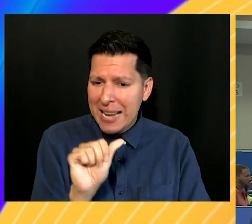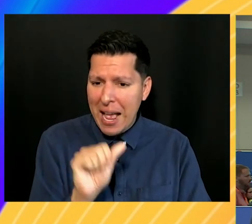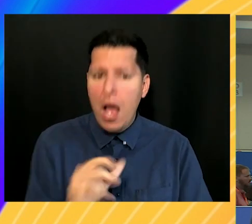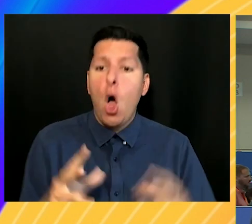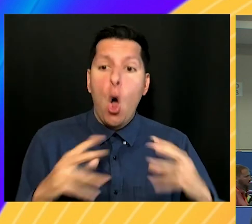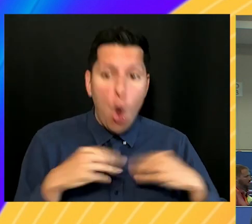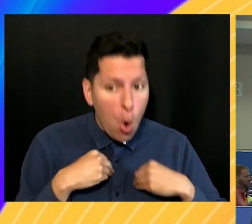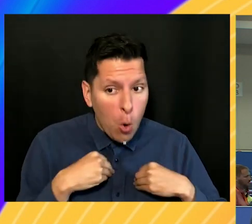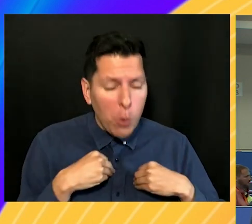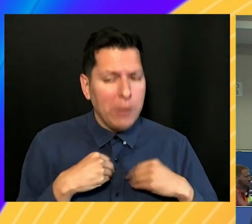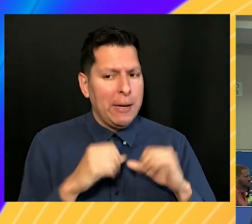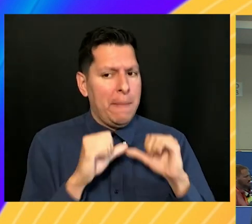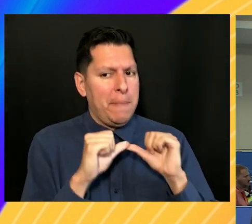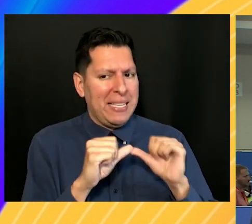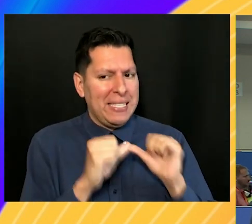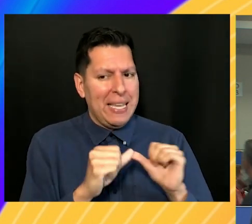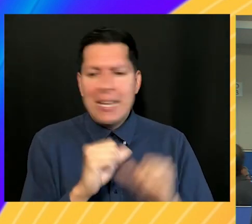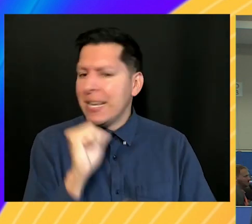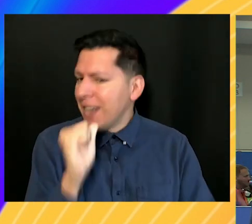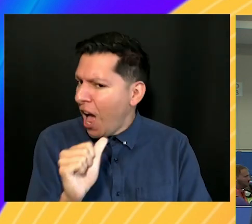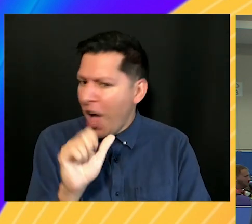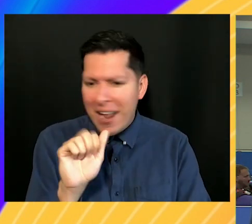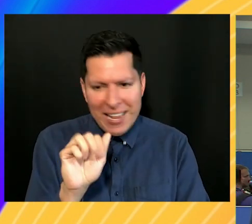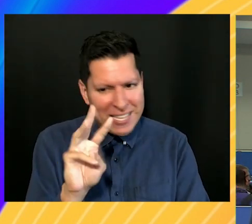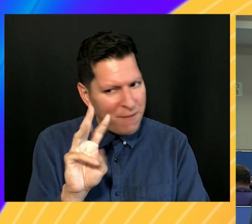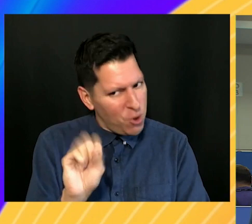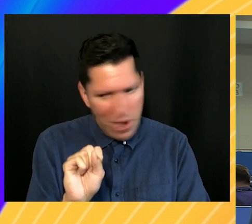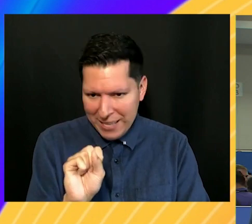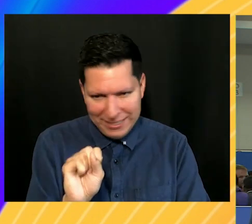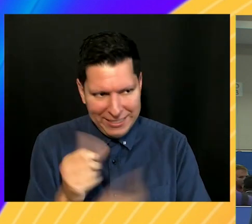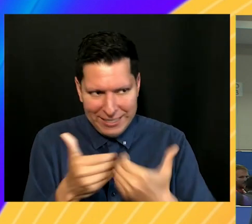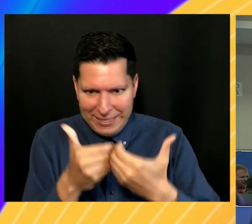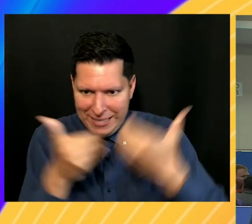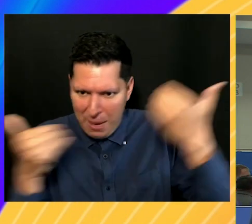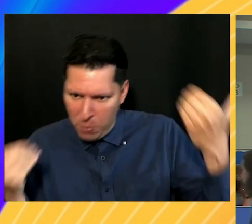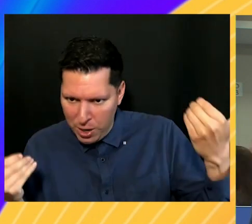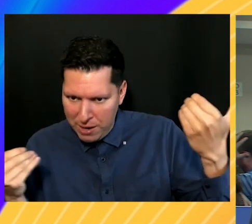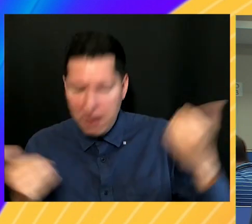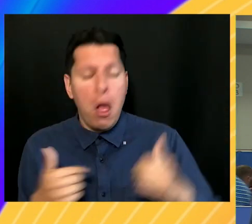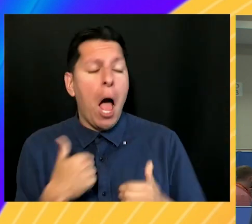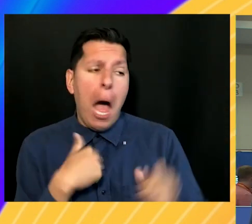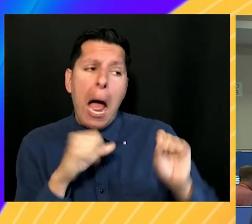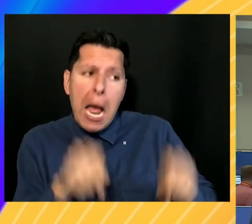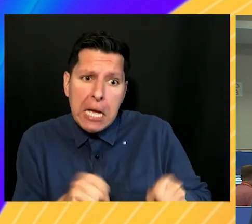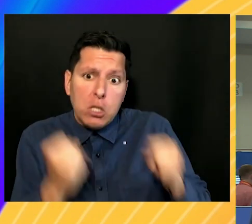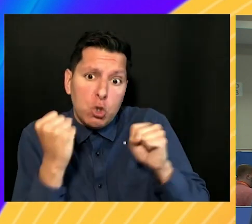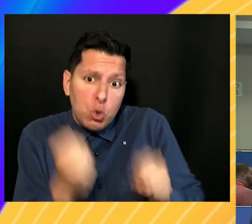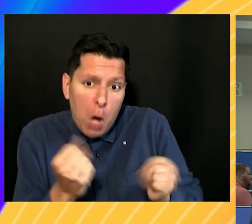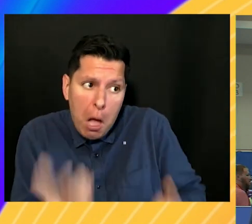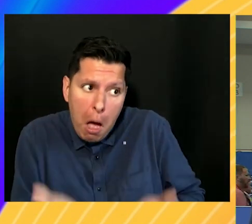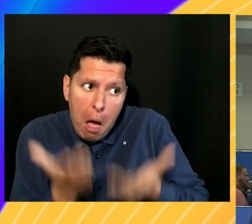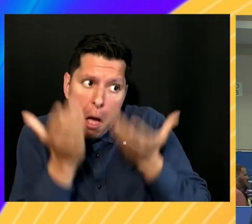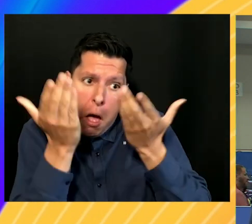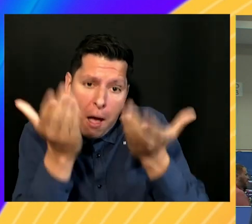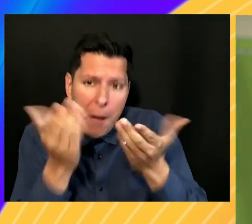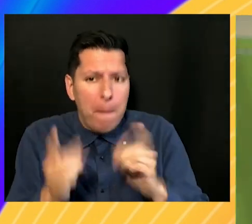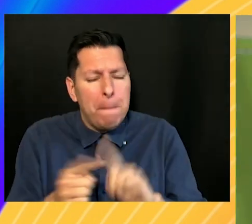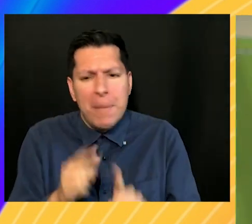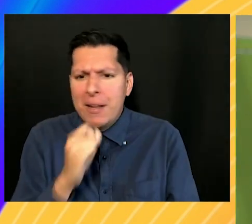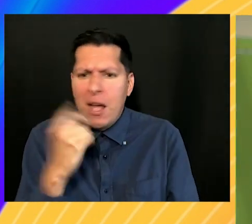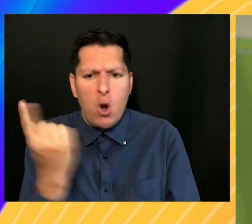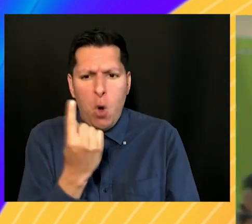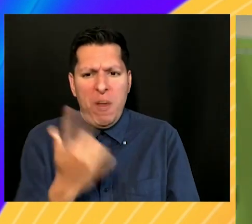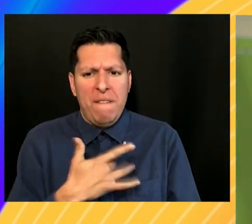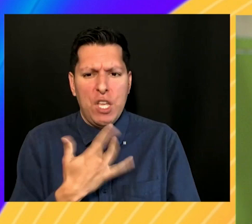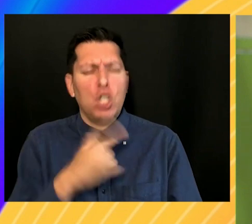by non-AWS people. So that also means that I can make strong suggestions, but I'm not always going to say, hey, this is how I think you should